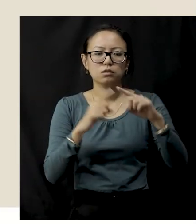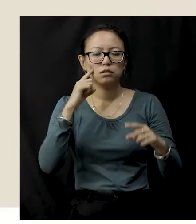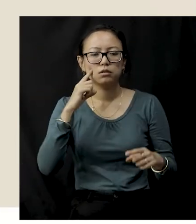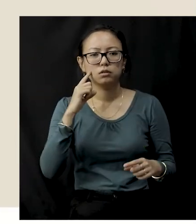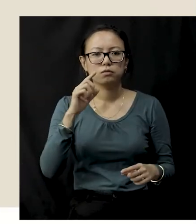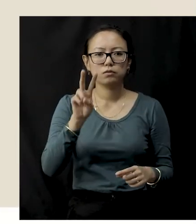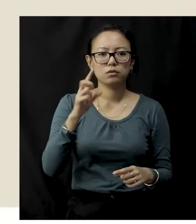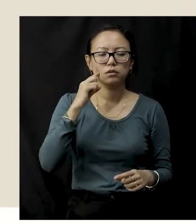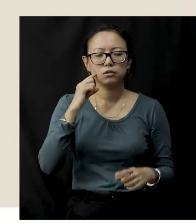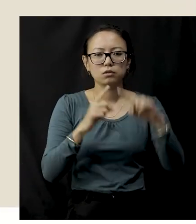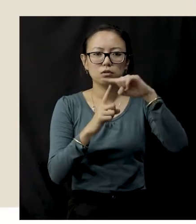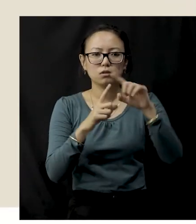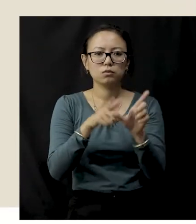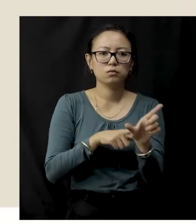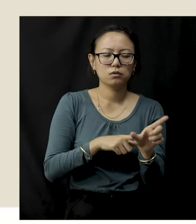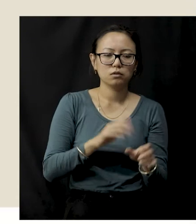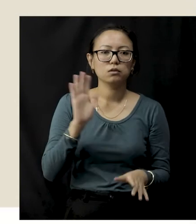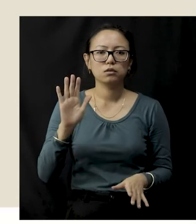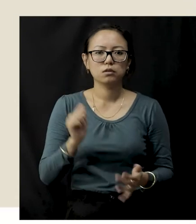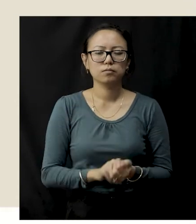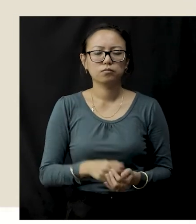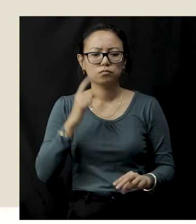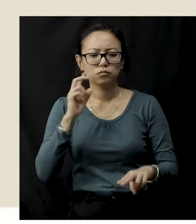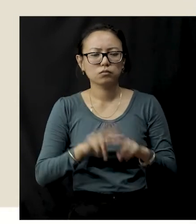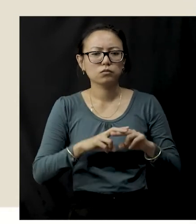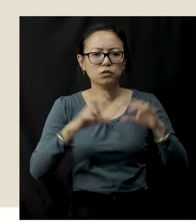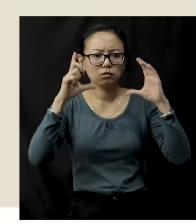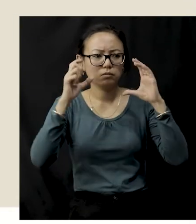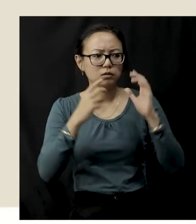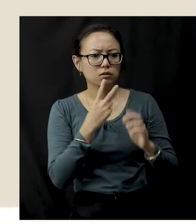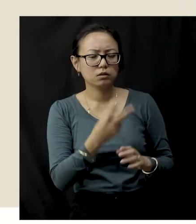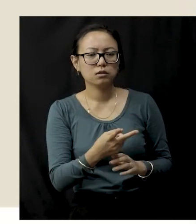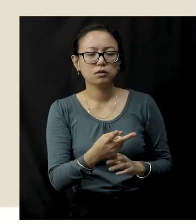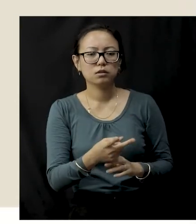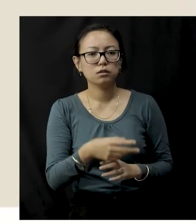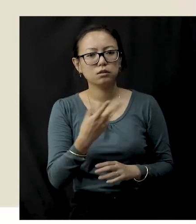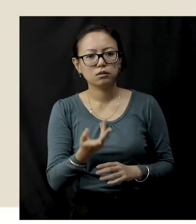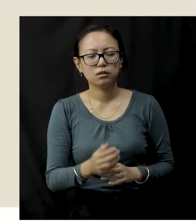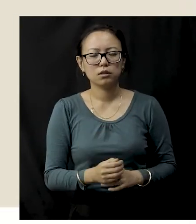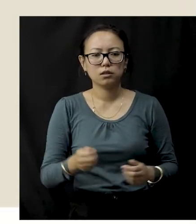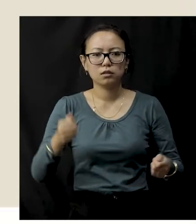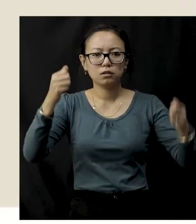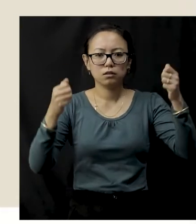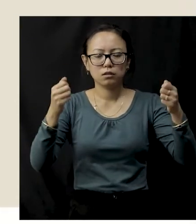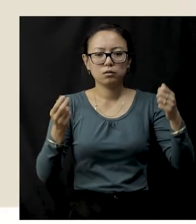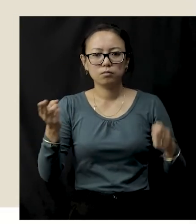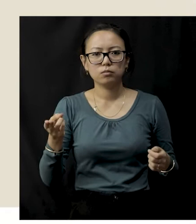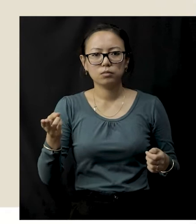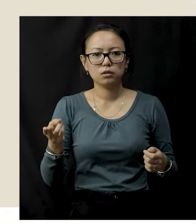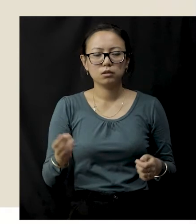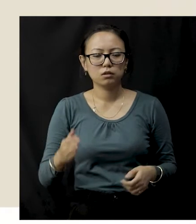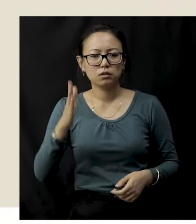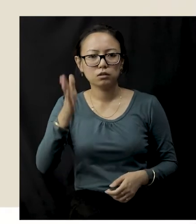okay? Now, if you see the images there, you will see that there are trains, there are buses and trucks, and on the